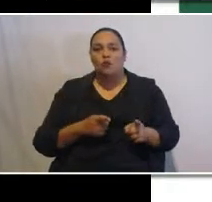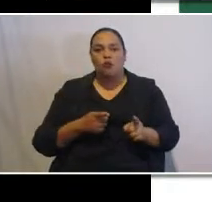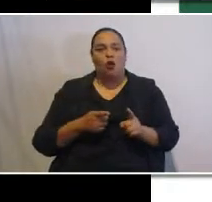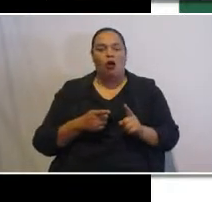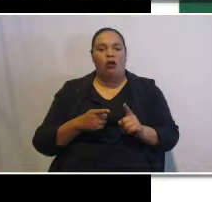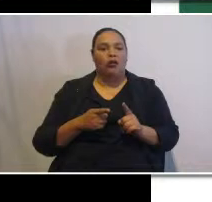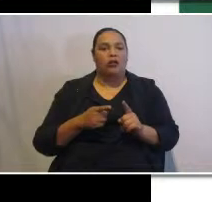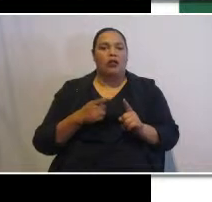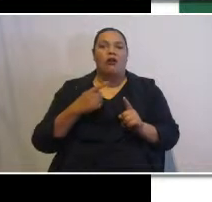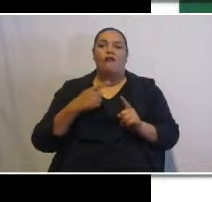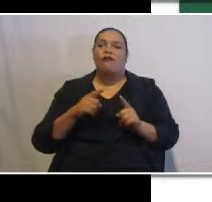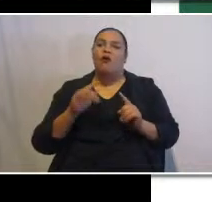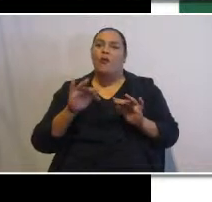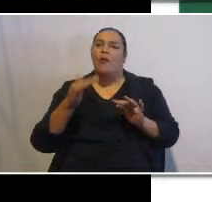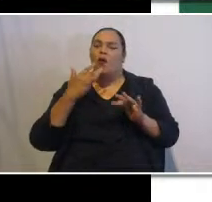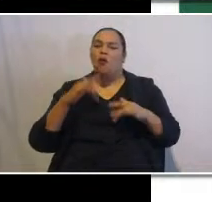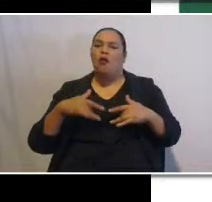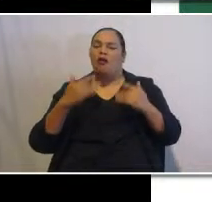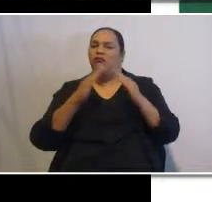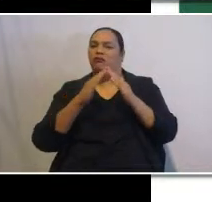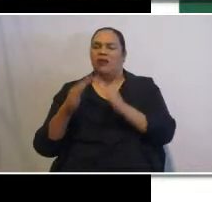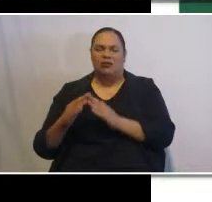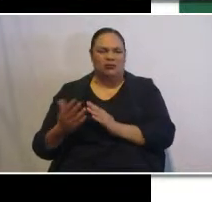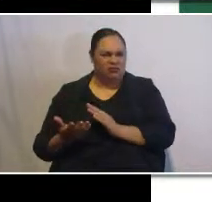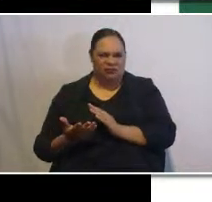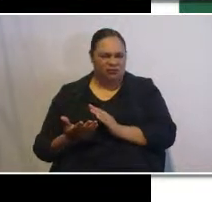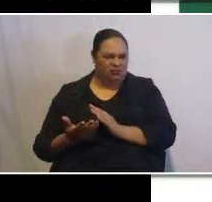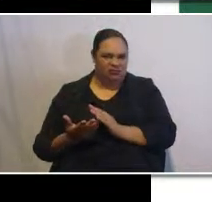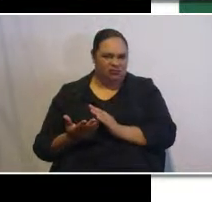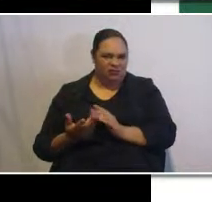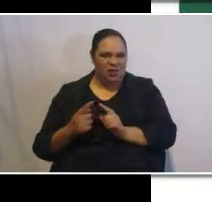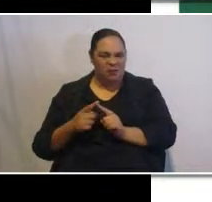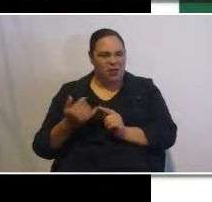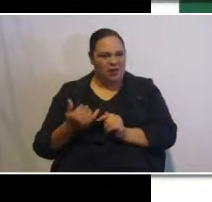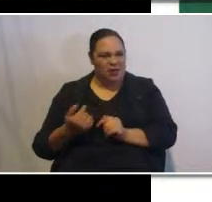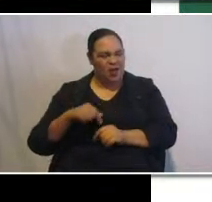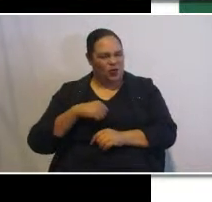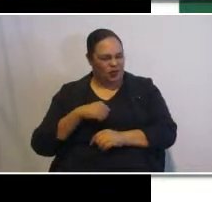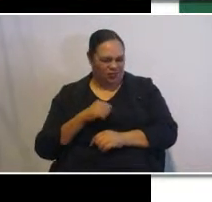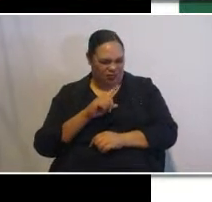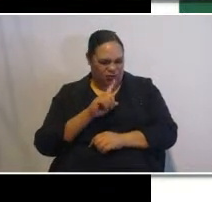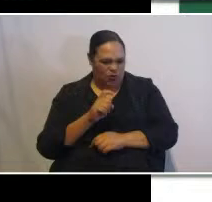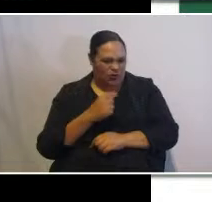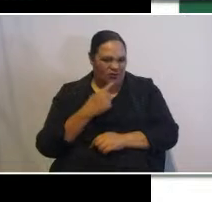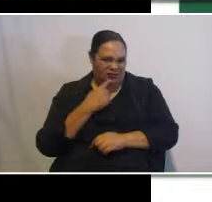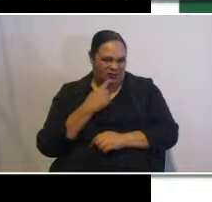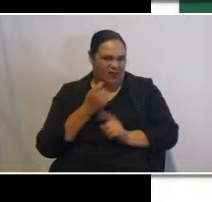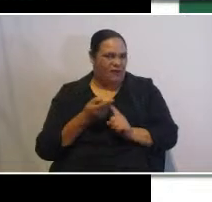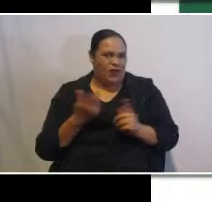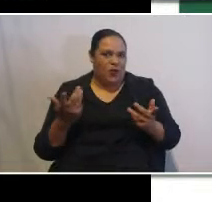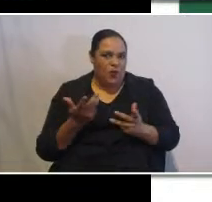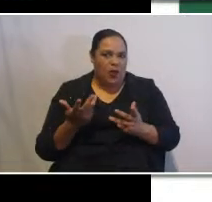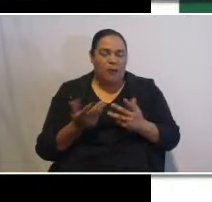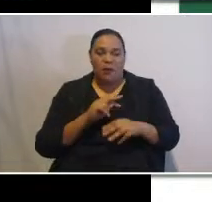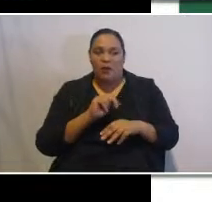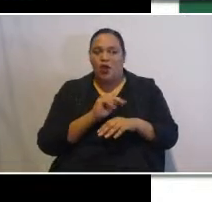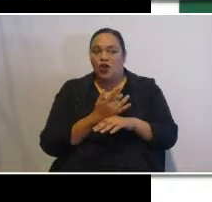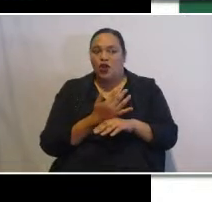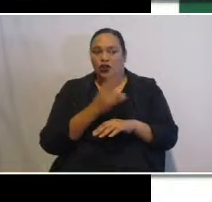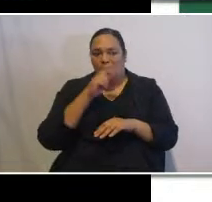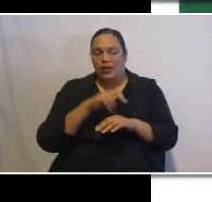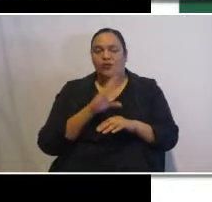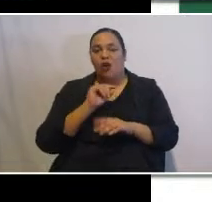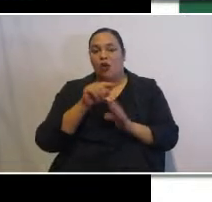for residential customers, and we would question where that comes from, and maybe NERSA needs to ask for more